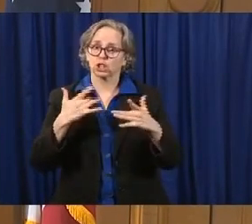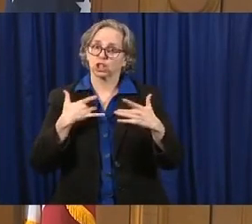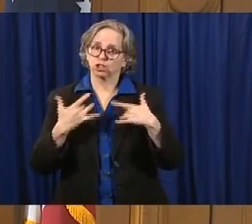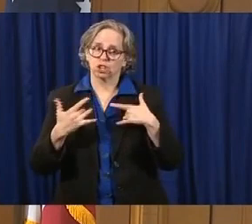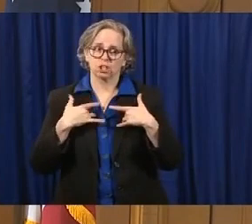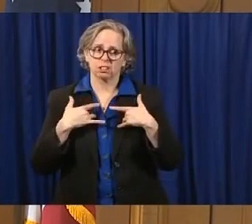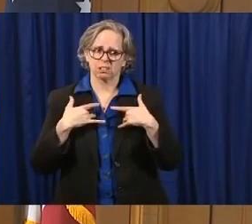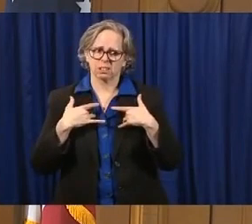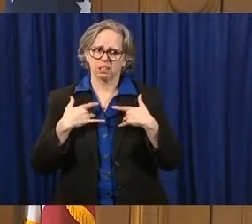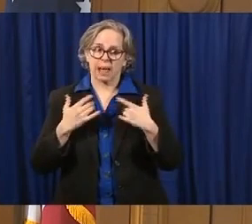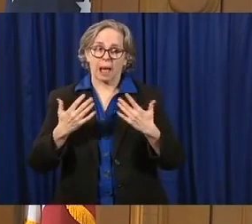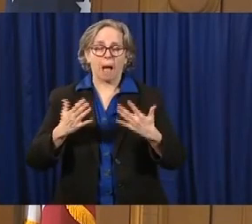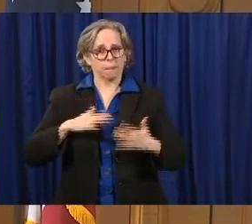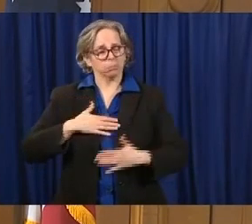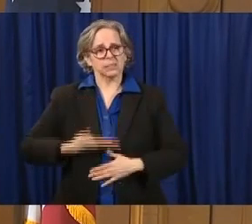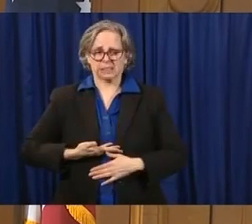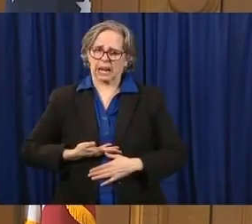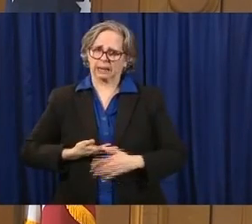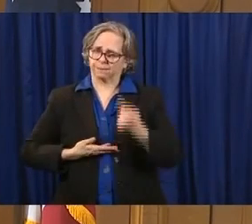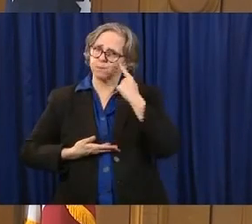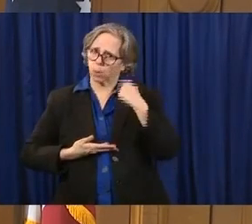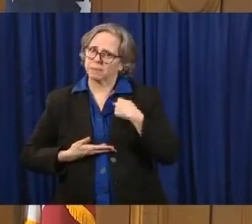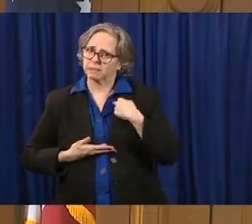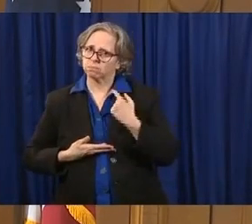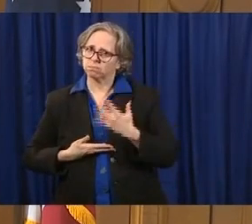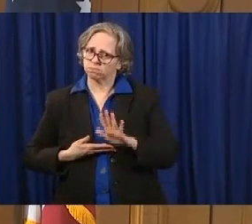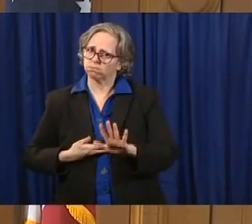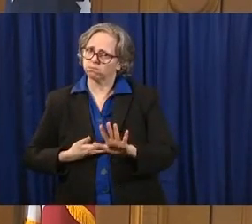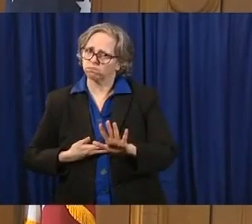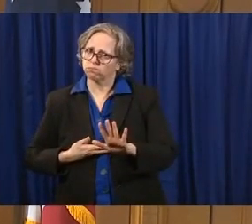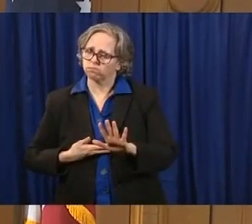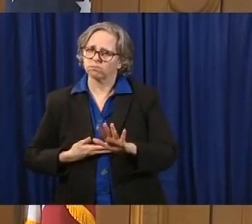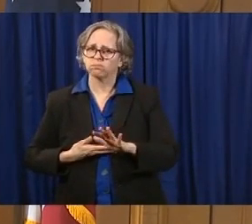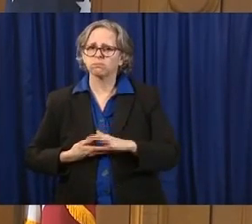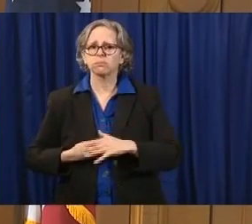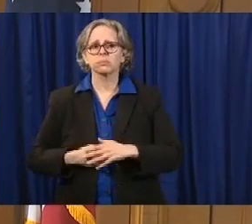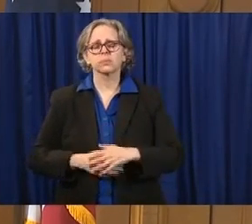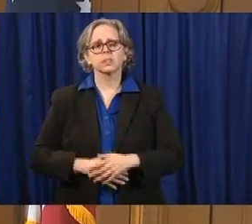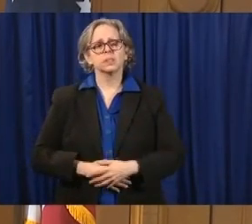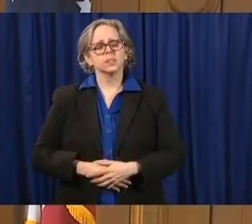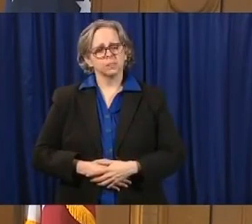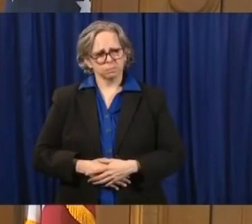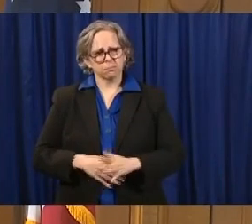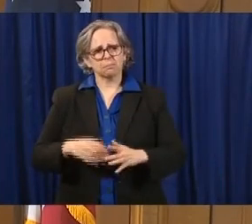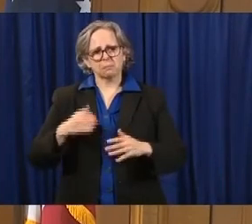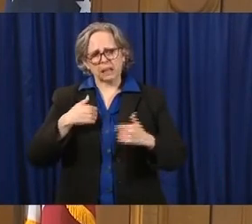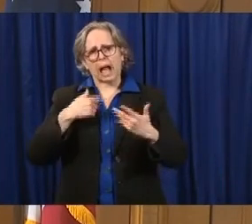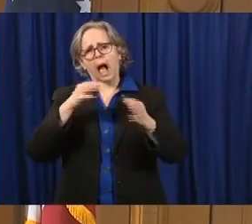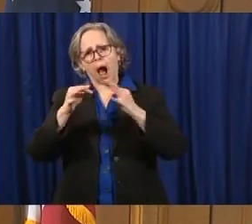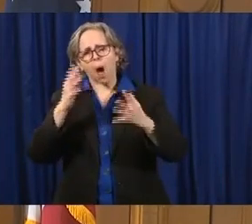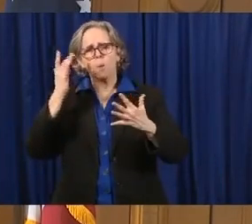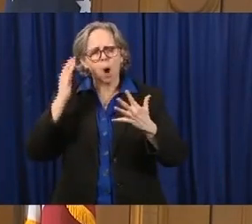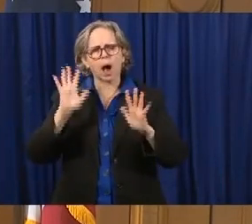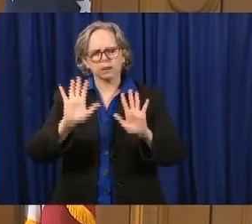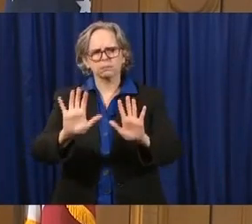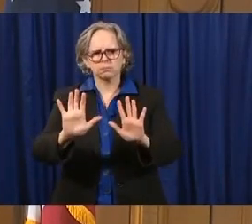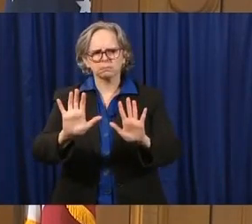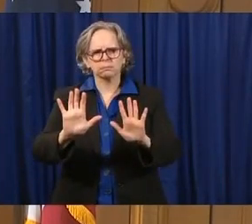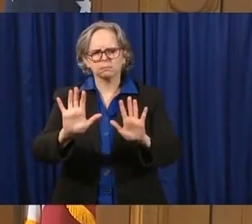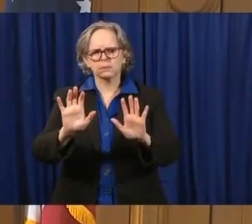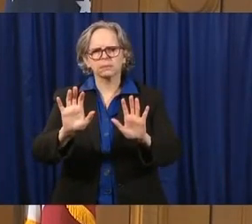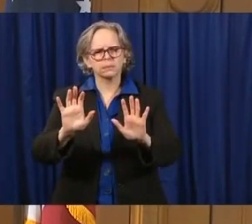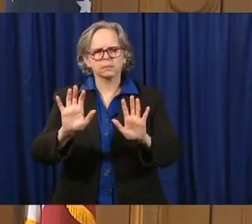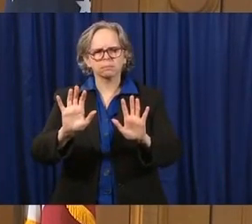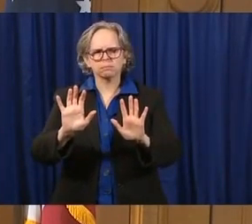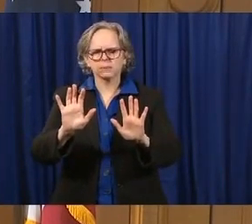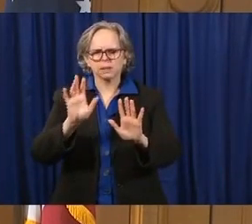upsetting to me, and you know, we can go through all the reasons why that is happening, but the bottom